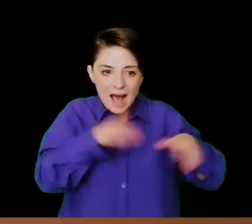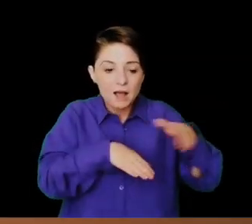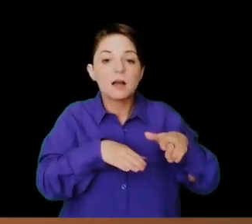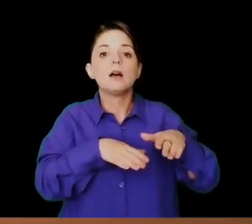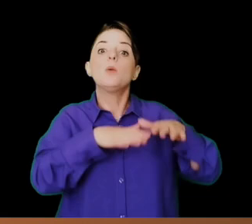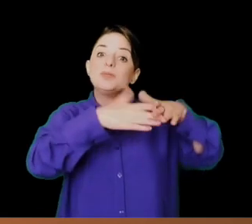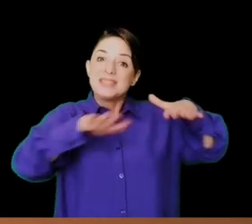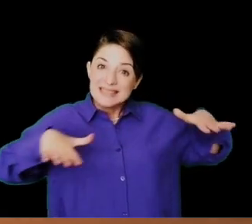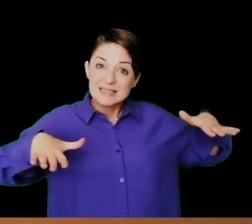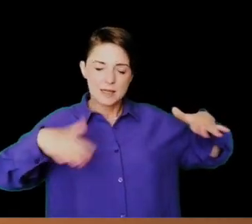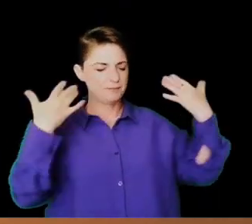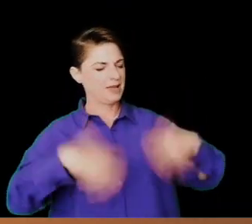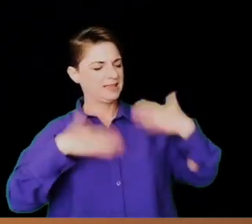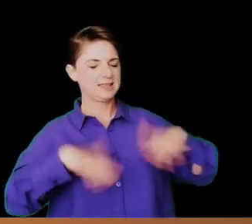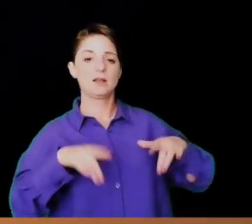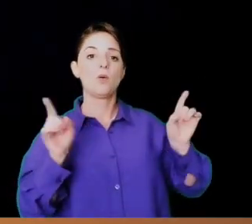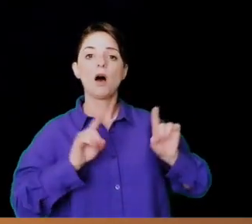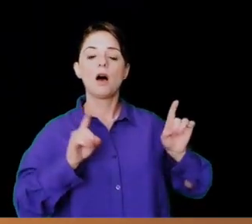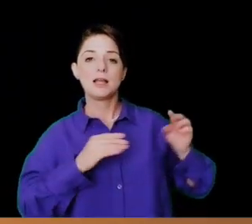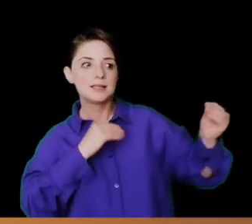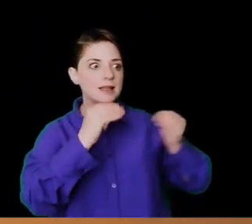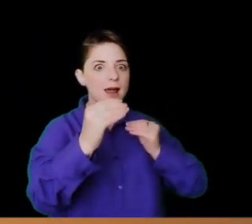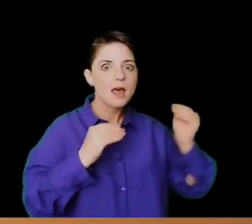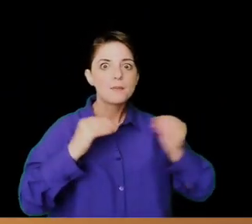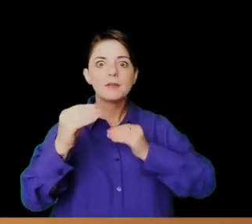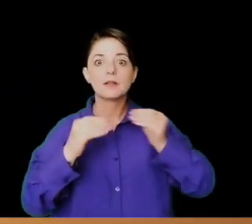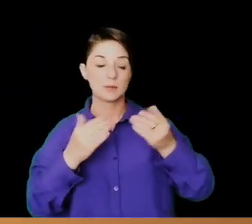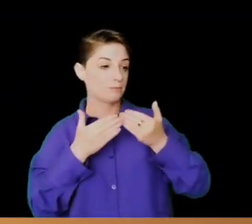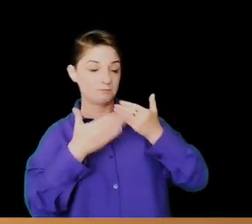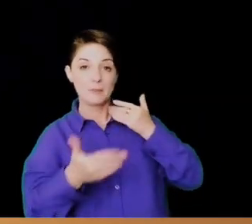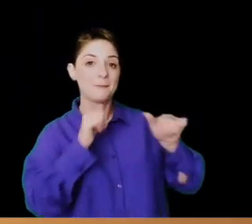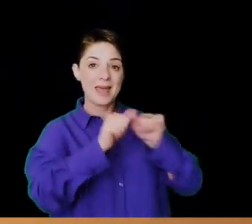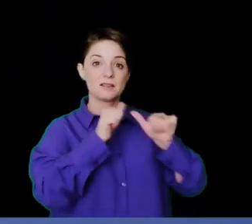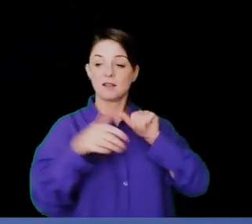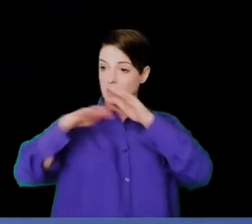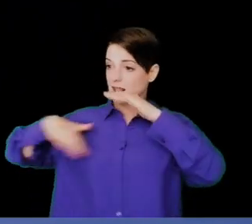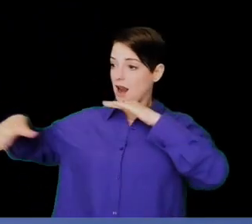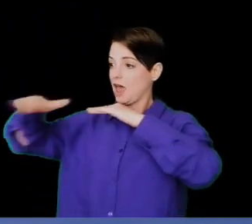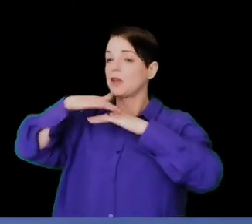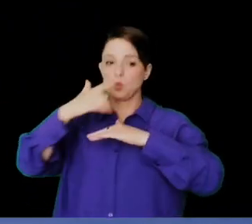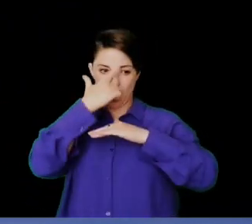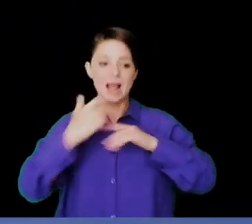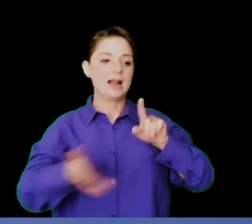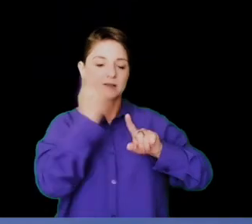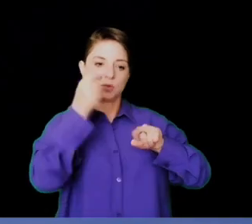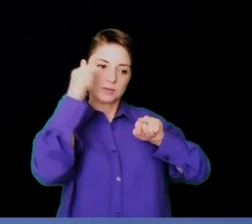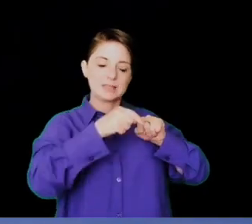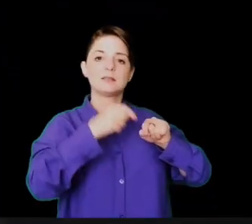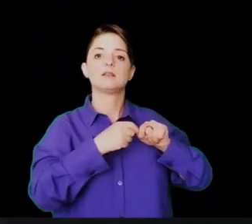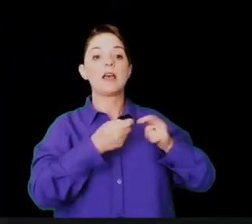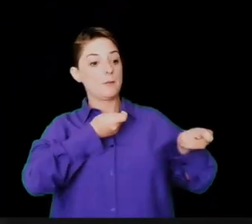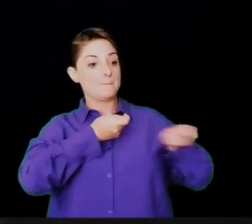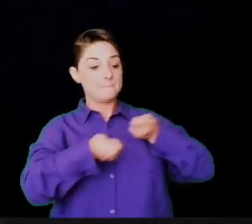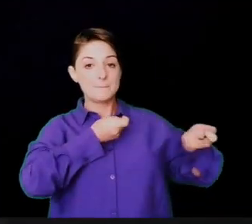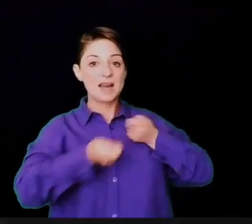back. But the amazing thing about the sea is that it is dynamic, and you can do this. And it's actually more dynamic than the terrestrial environment in so